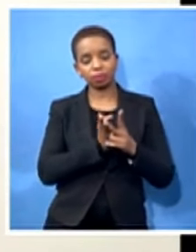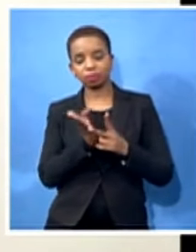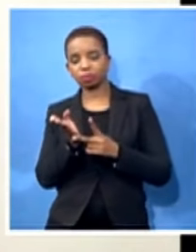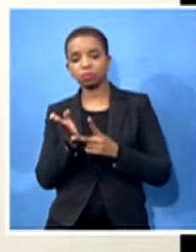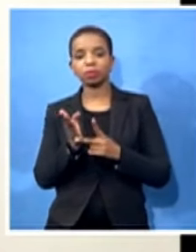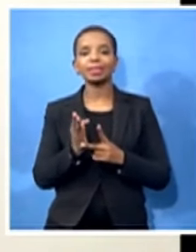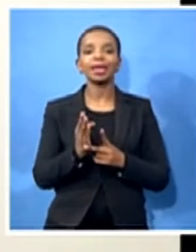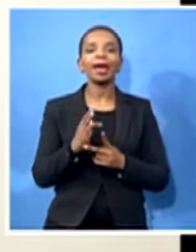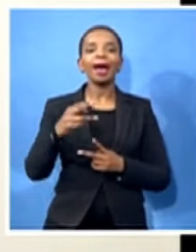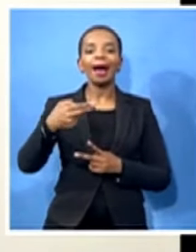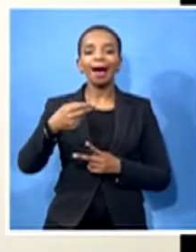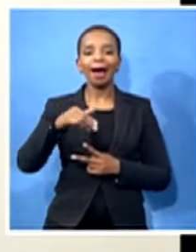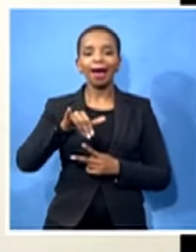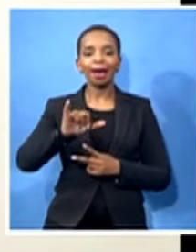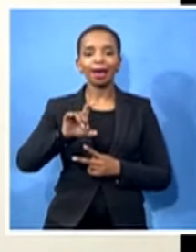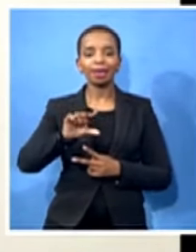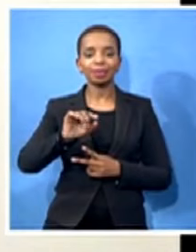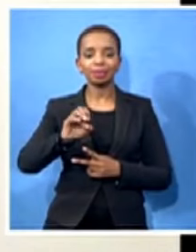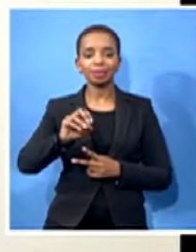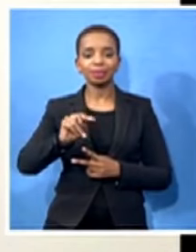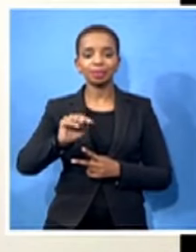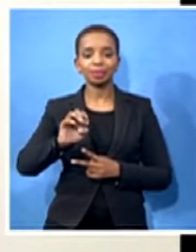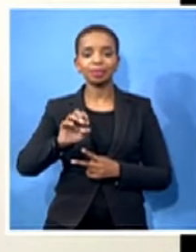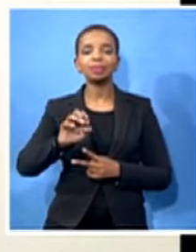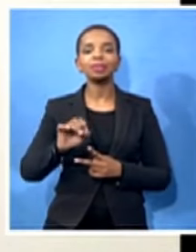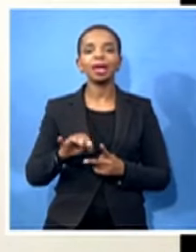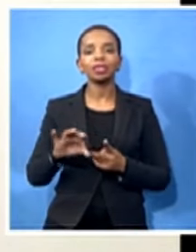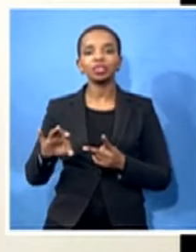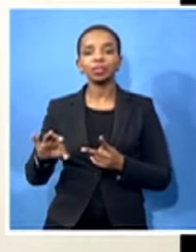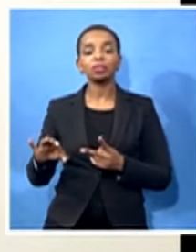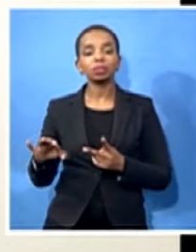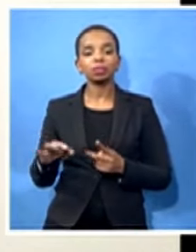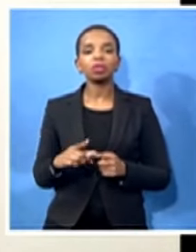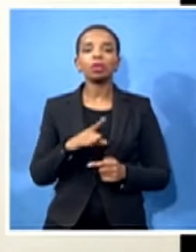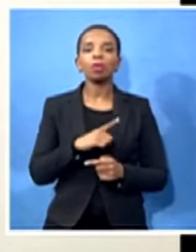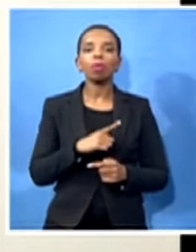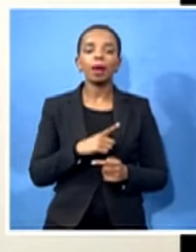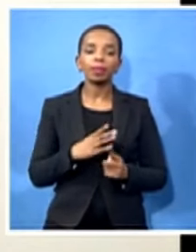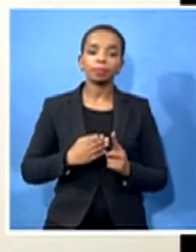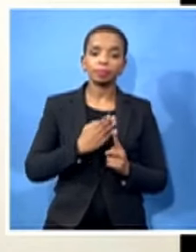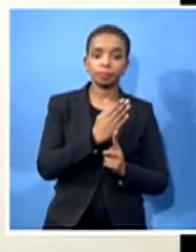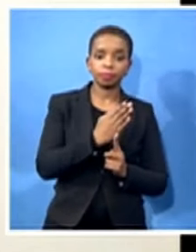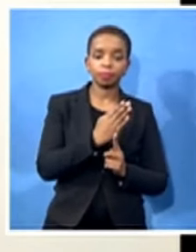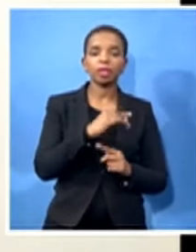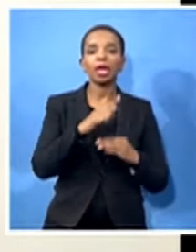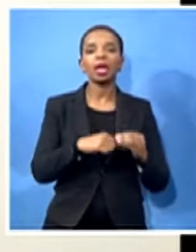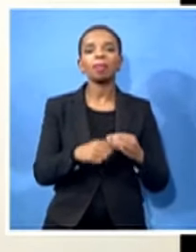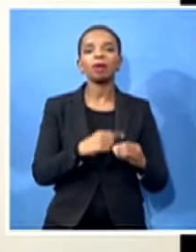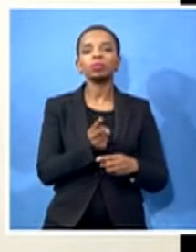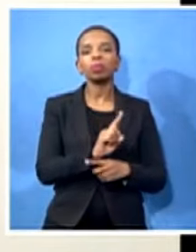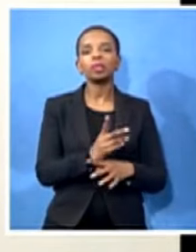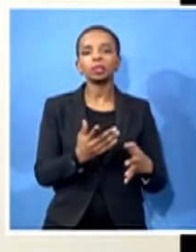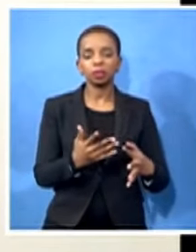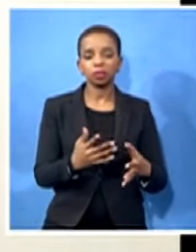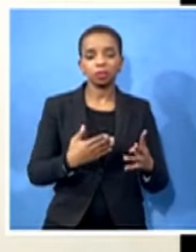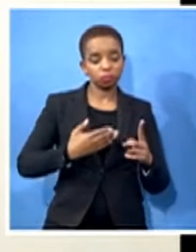actually break the chain of infection. And that cleanliness is about seeing the visible dirt that we're seeing, and